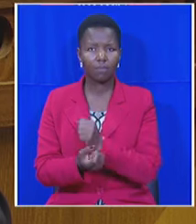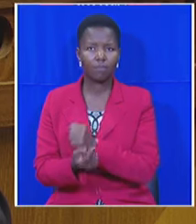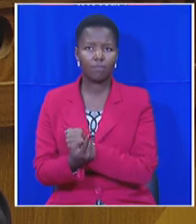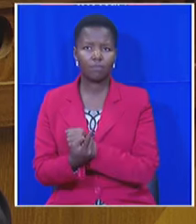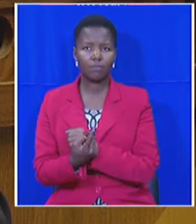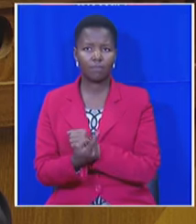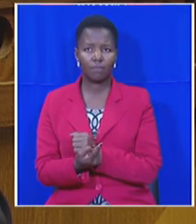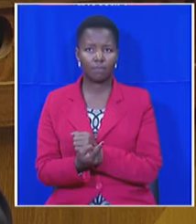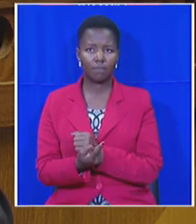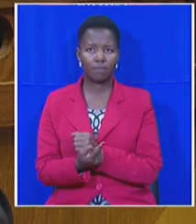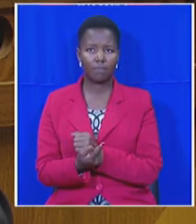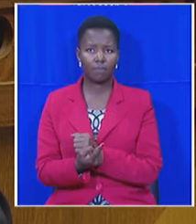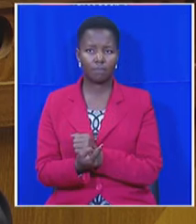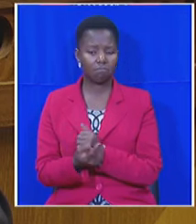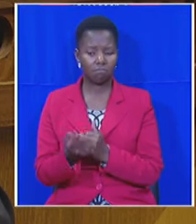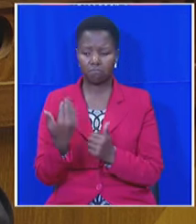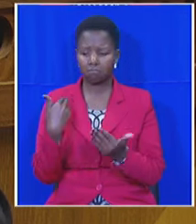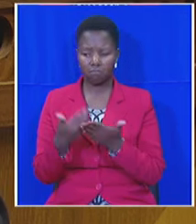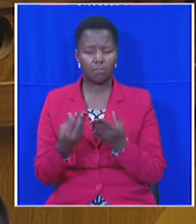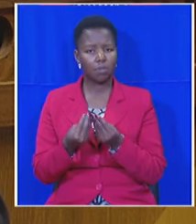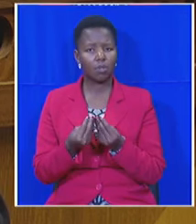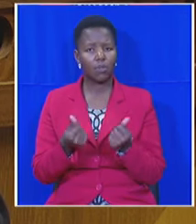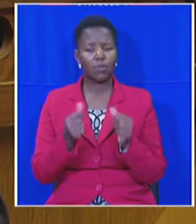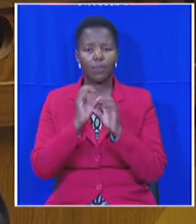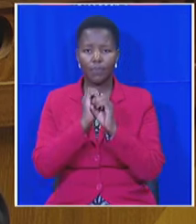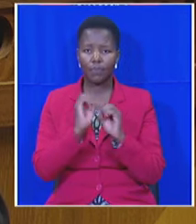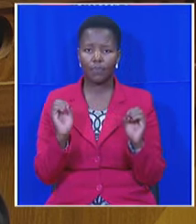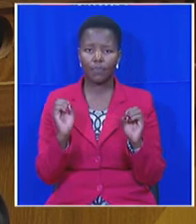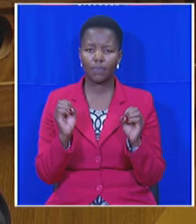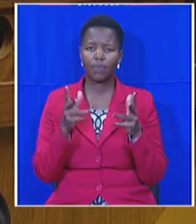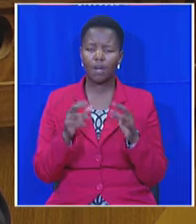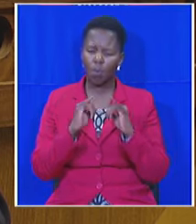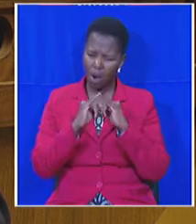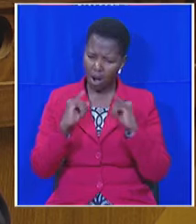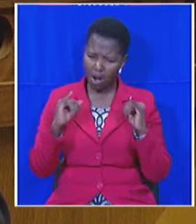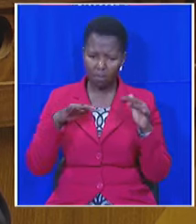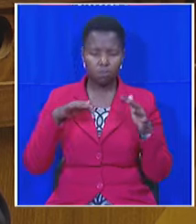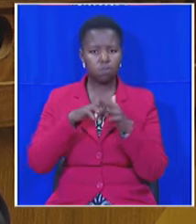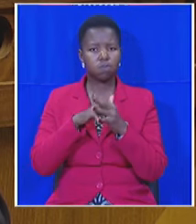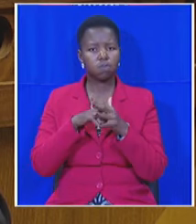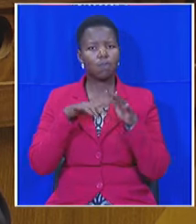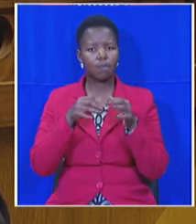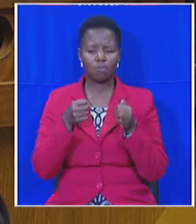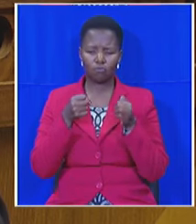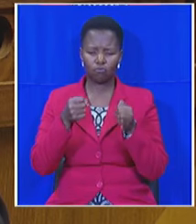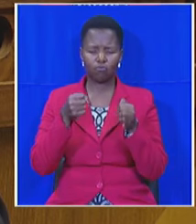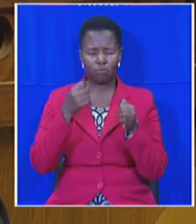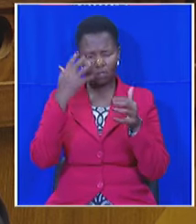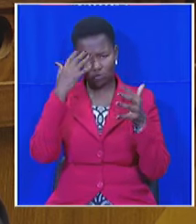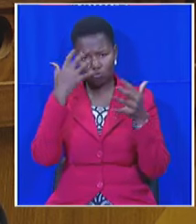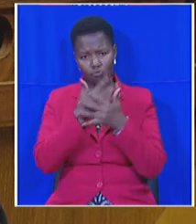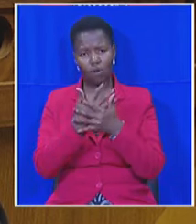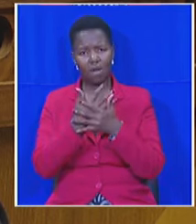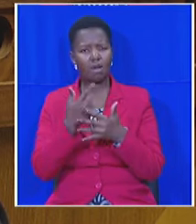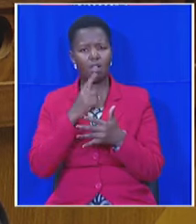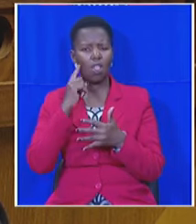roads and are not being arrested. And it seems to be getting worse. Drunken driving, reckless driving